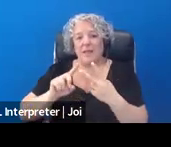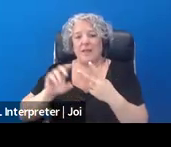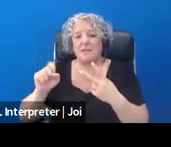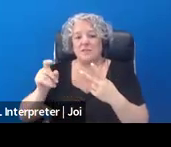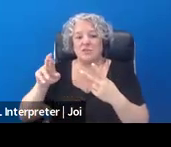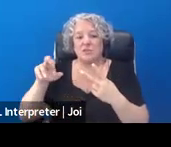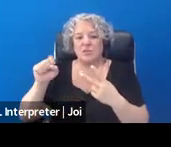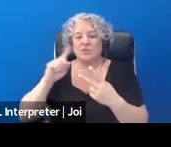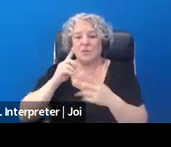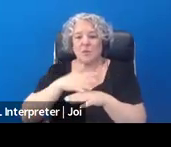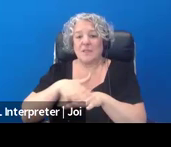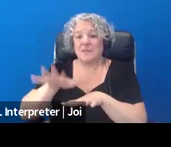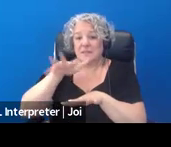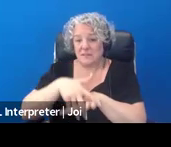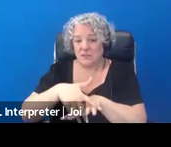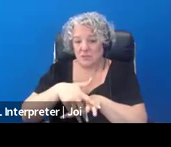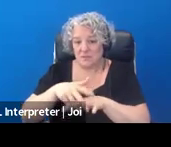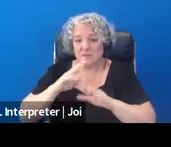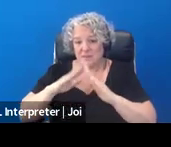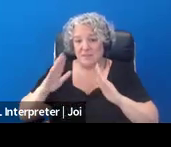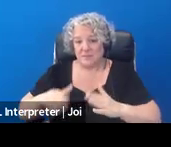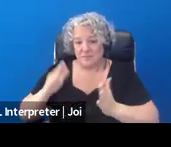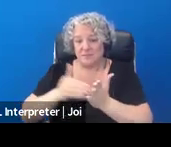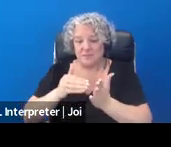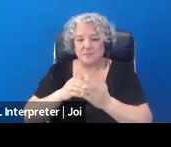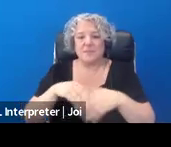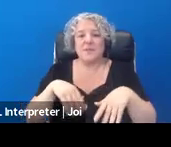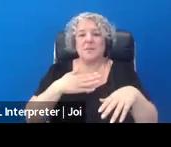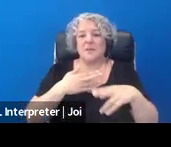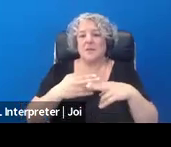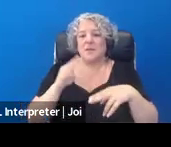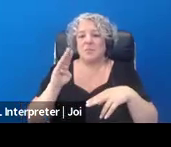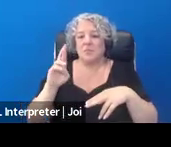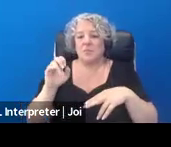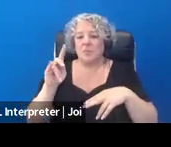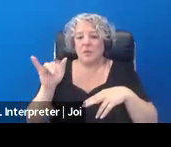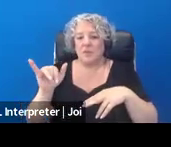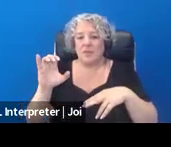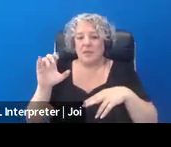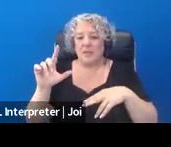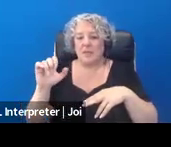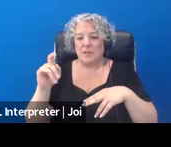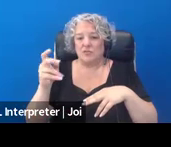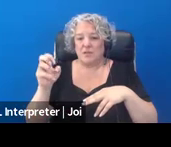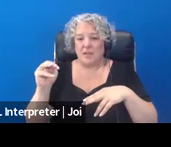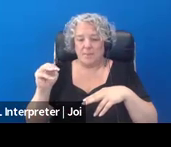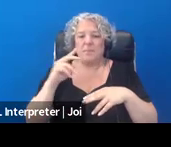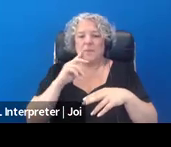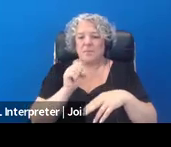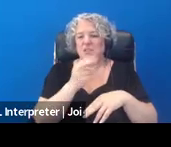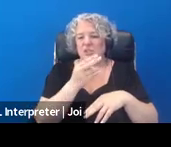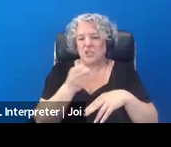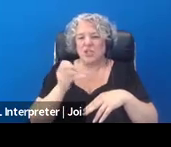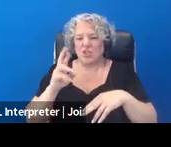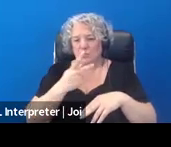Safe Housing Center. My name is Brittany Eltringham. You can use she, her when referring to me, and I'm the Director